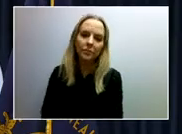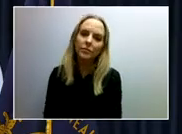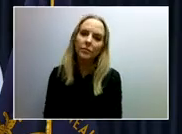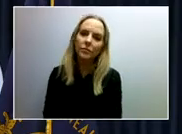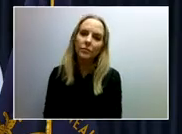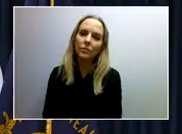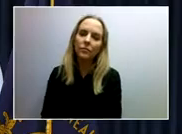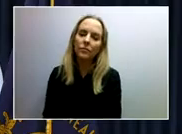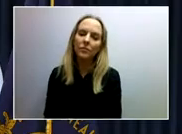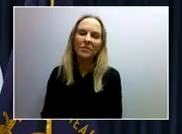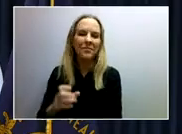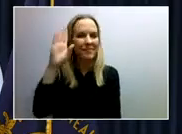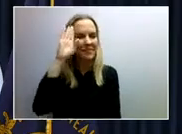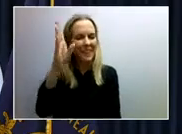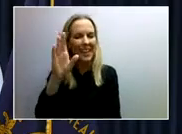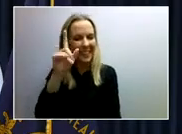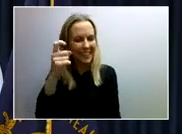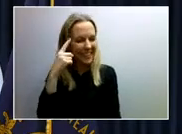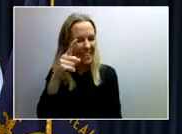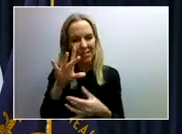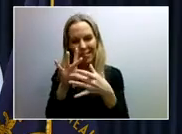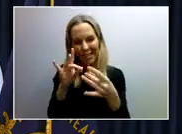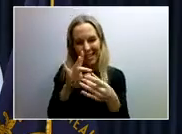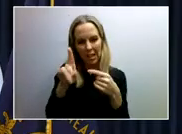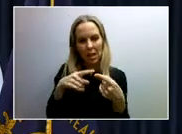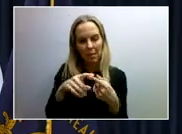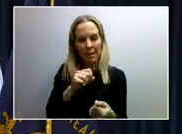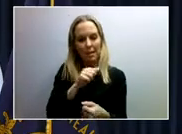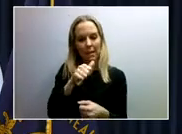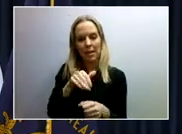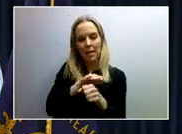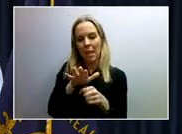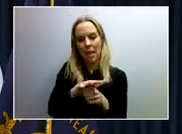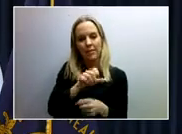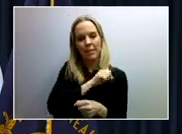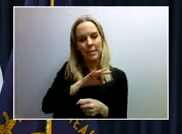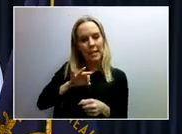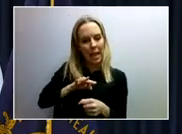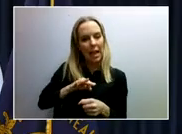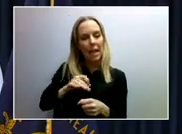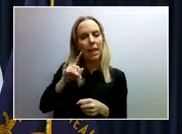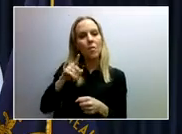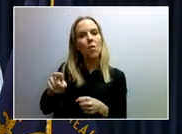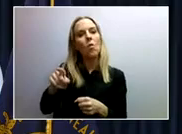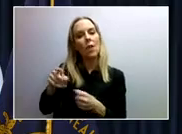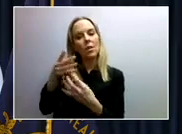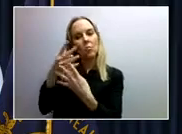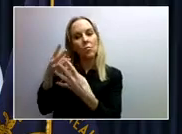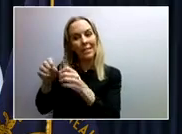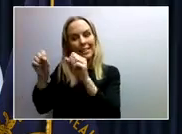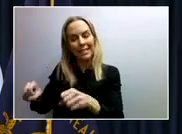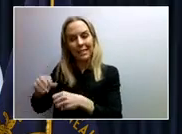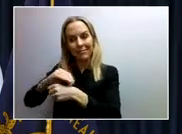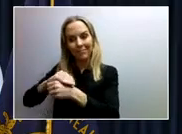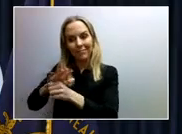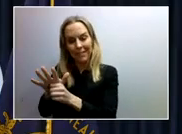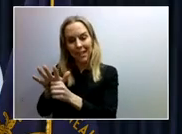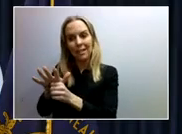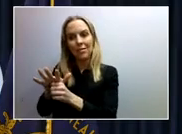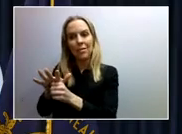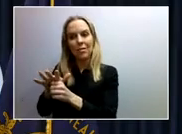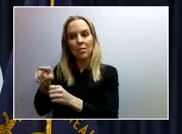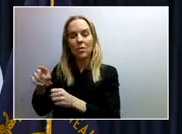Hey, Governor. I know you talked a little bit about staff shortages due to COVID in the prison systems. Are we seeing that in any other state